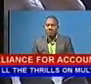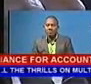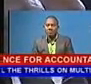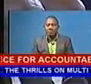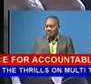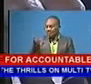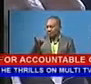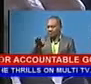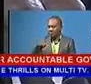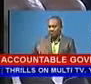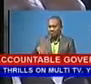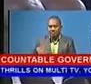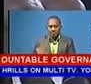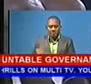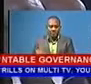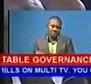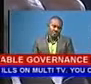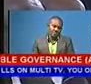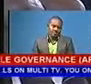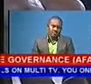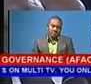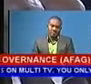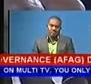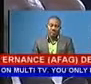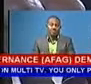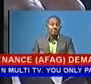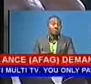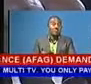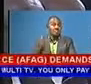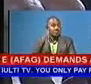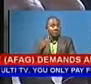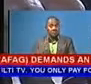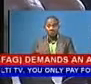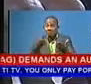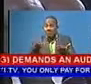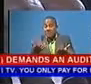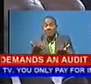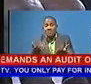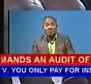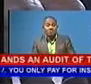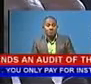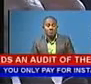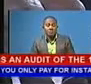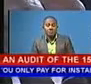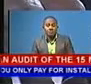If the evidence is at variance with the pleadings can be brought in line with the evidence.